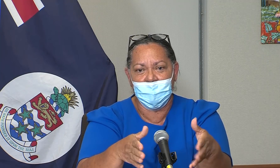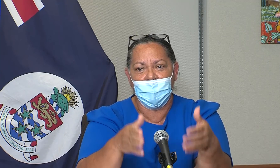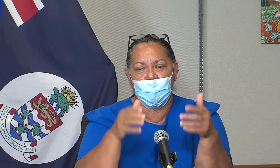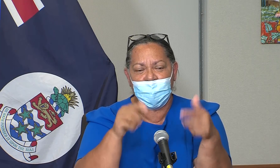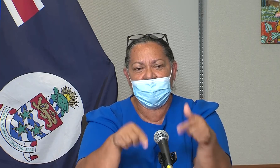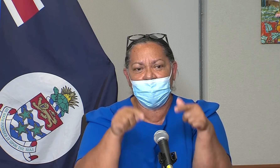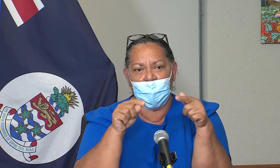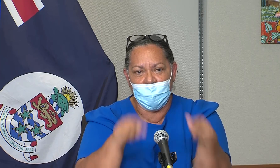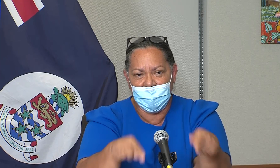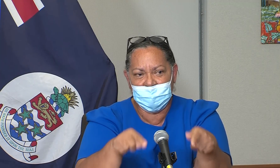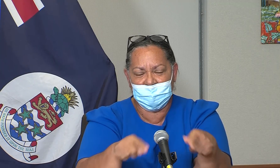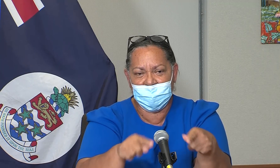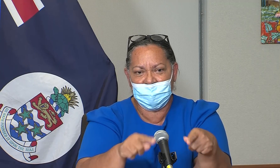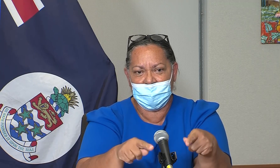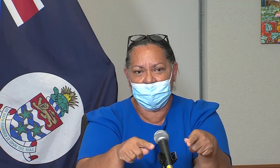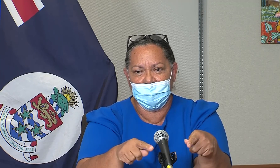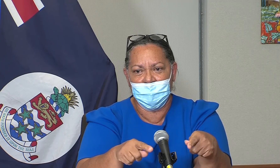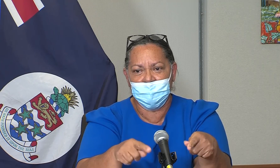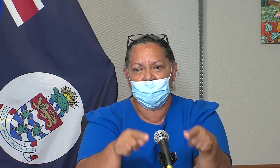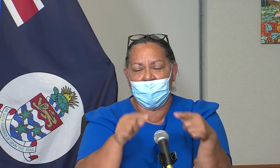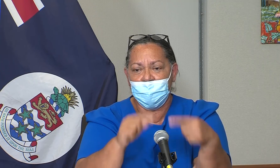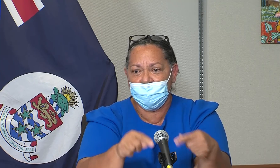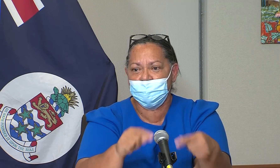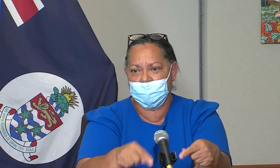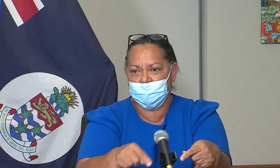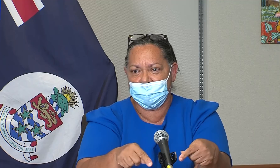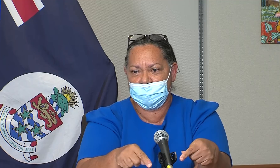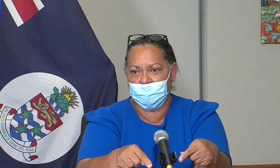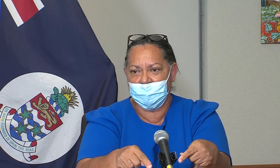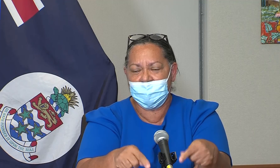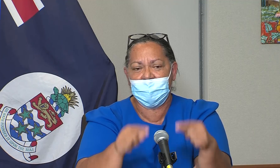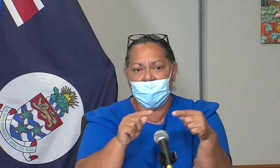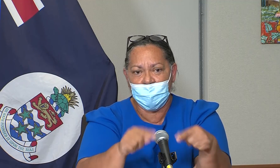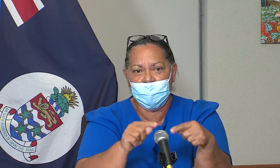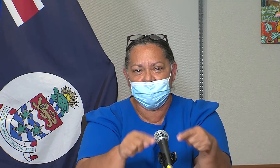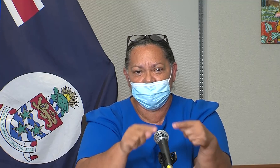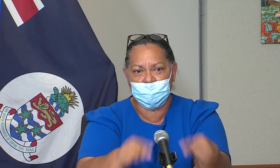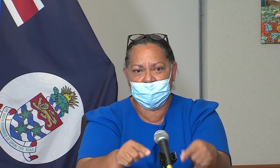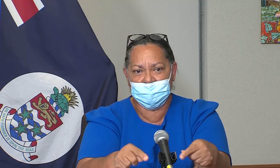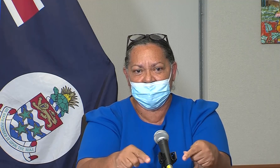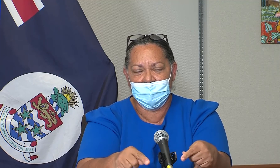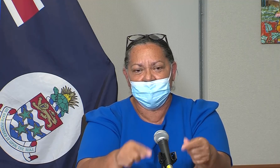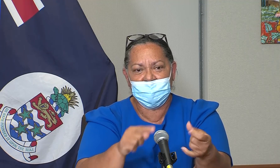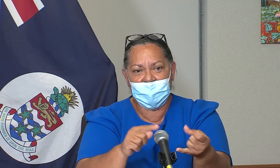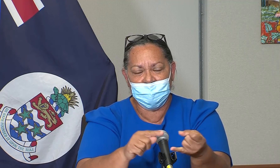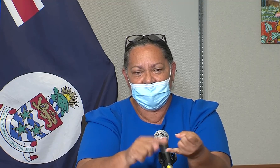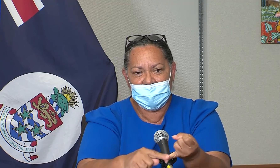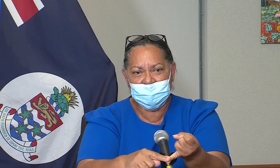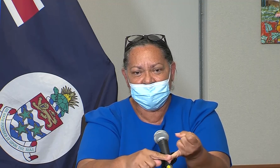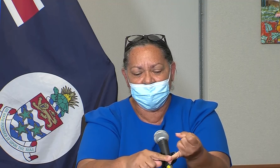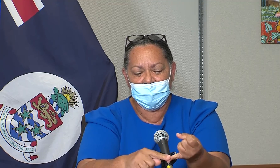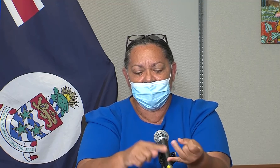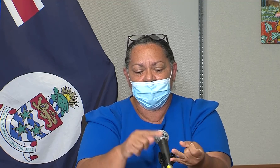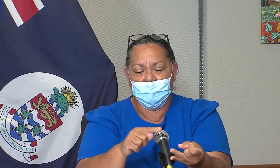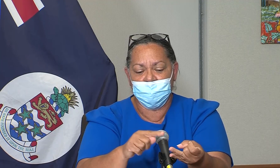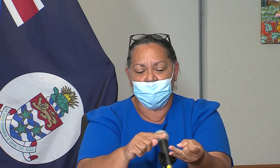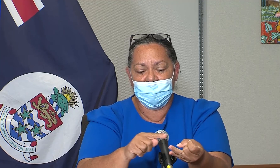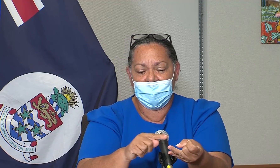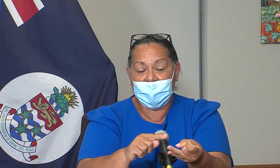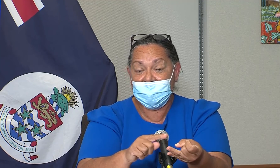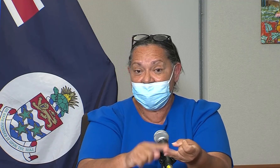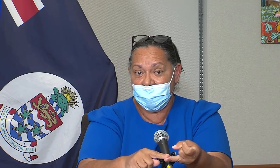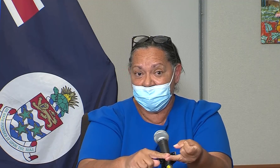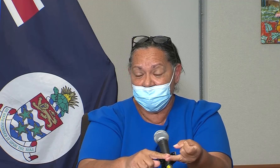world, we owe it, Cayman, to our children and our students to get masked up,